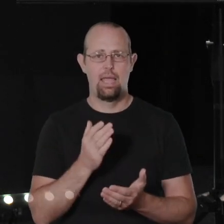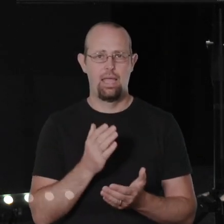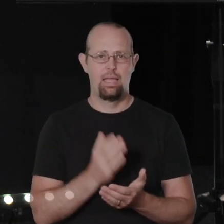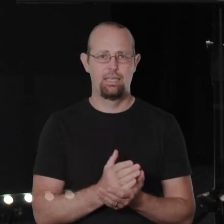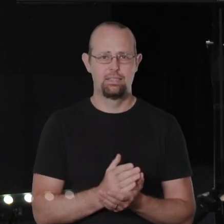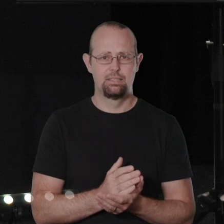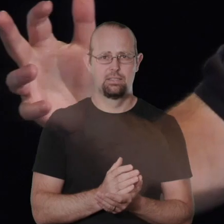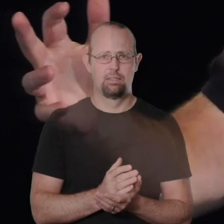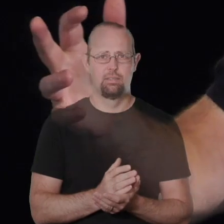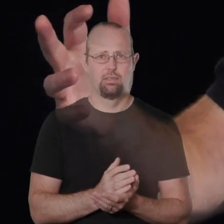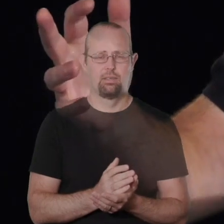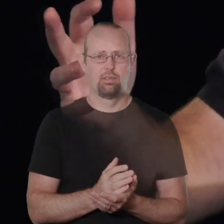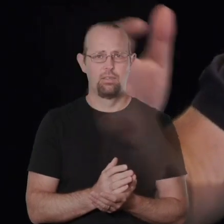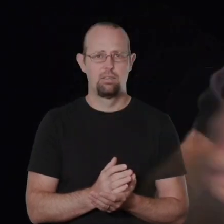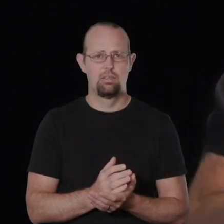God.